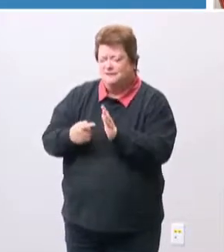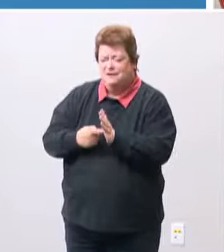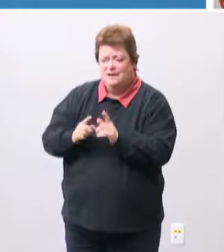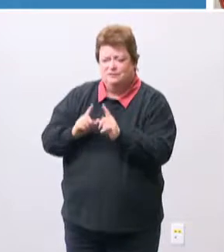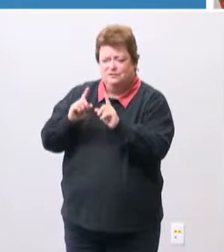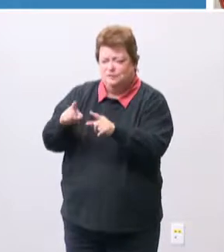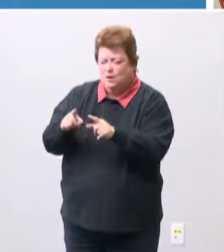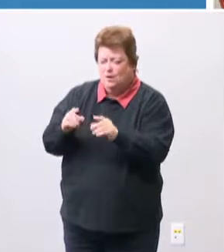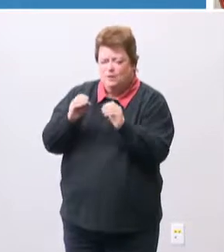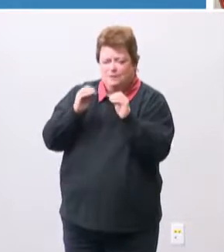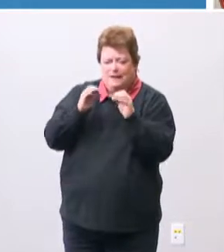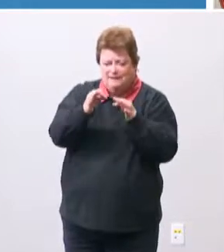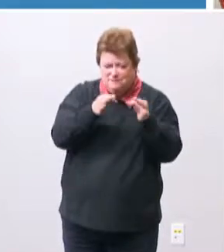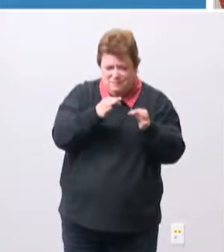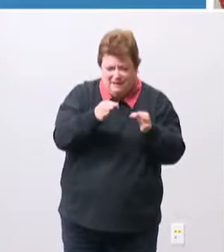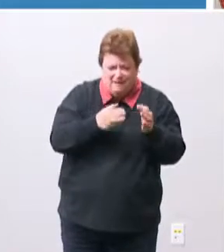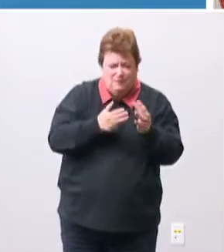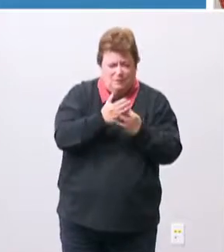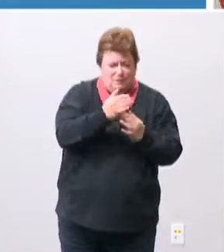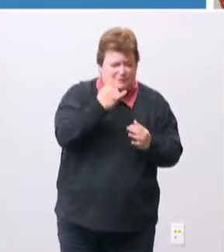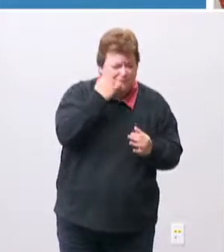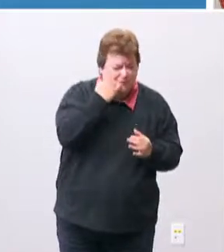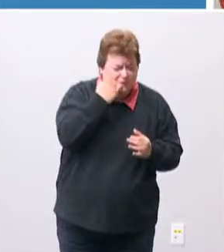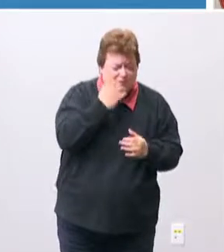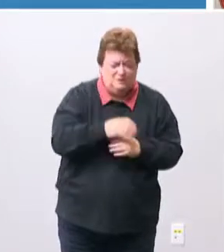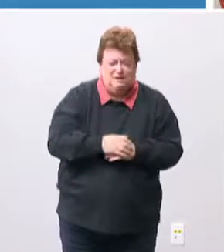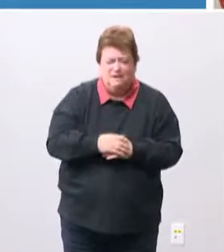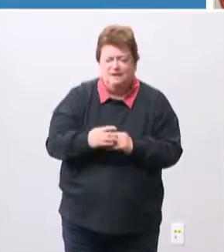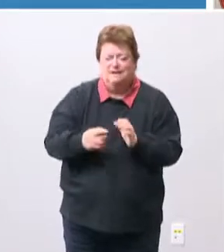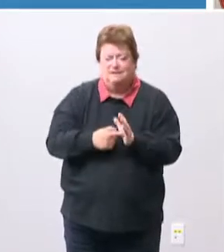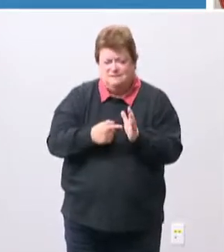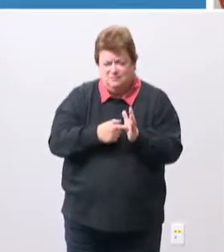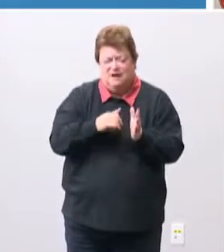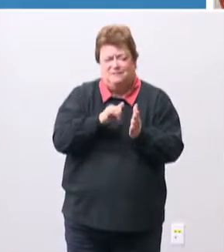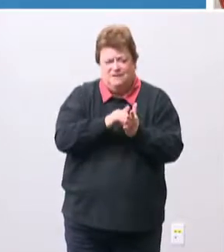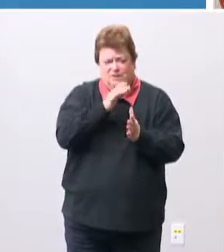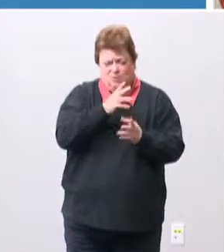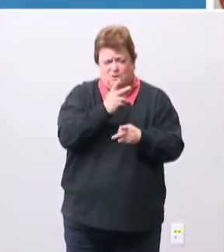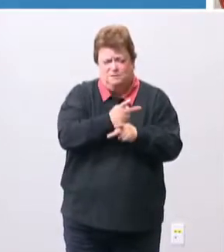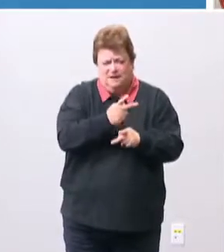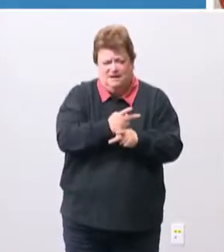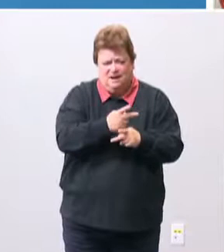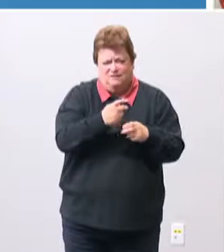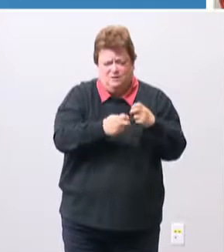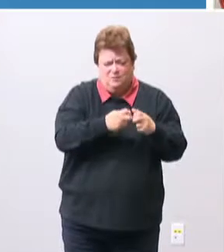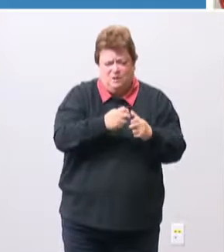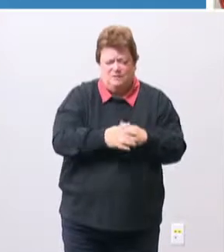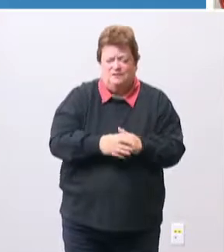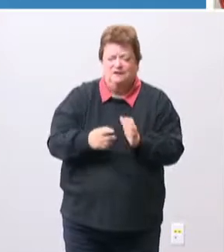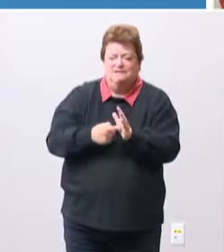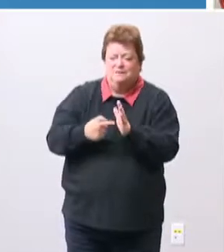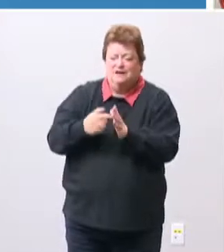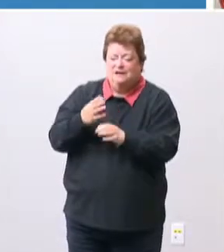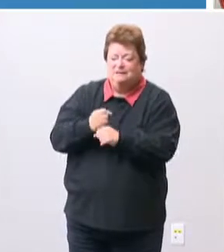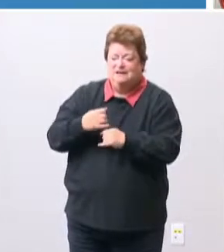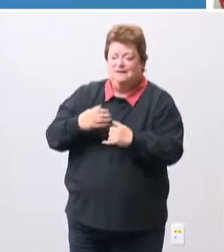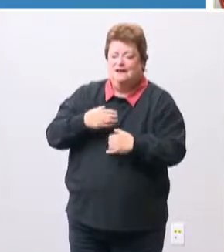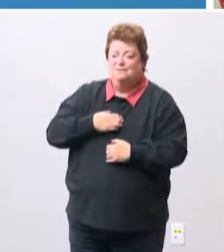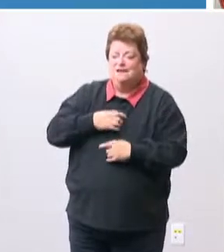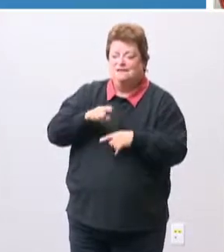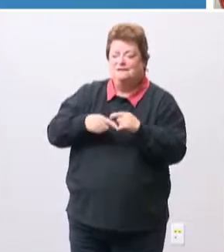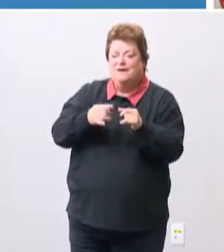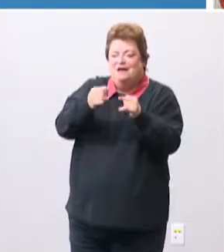education over the phone, and that generally resolves the issue. Sometimes we get complaints about